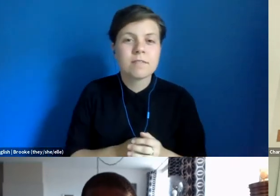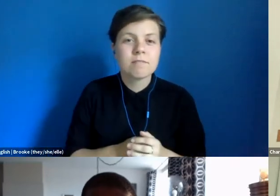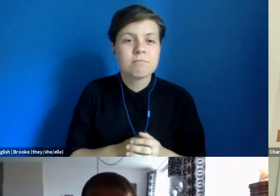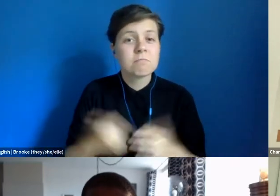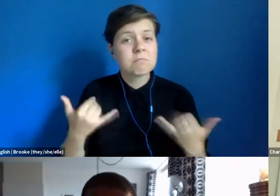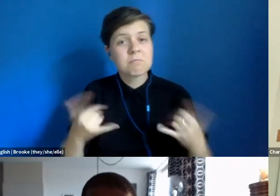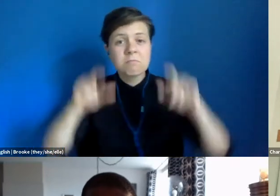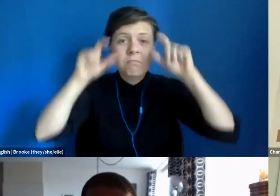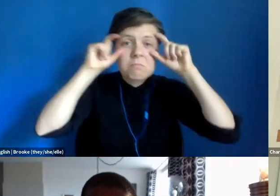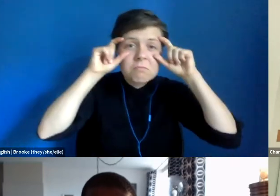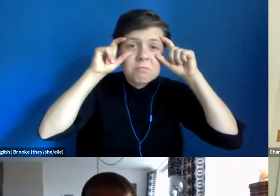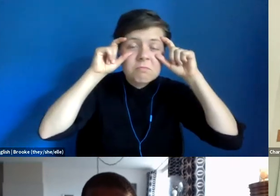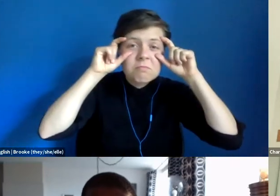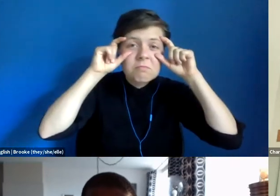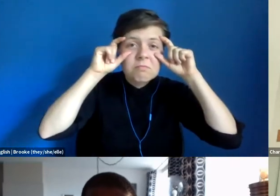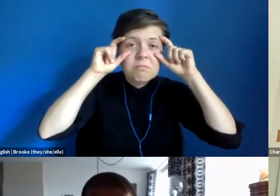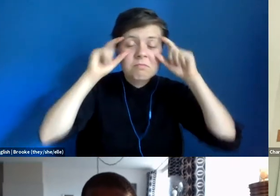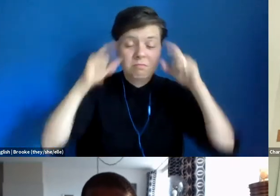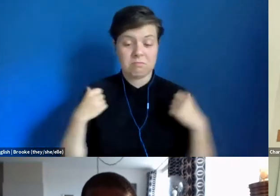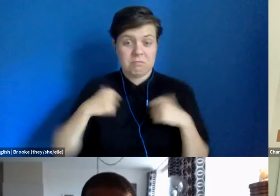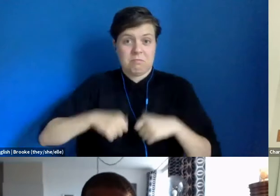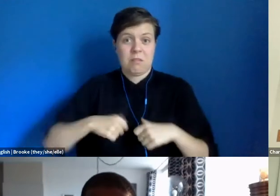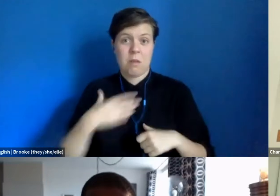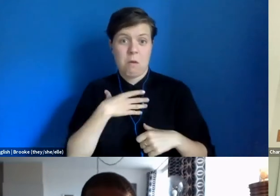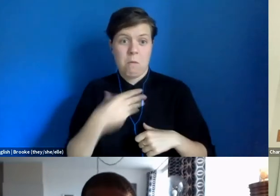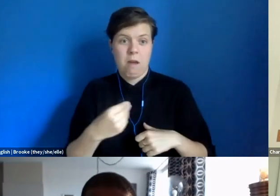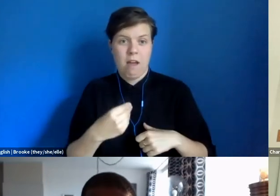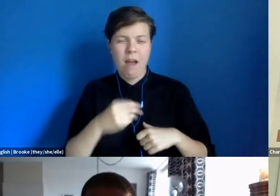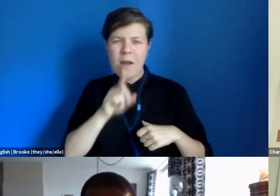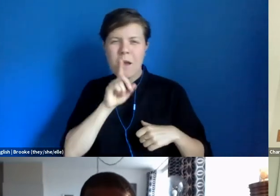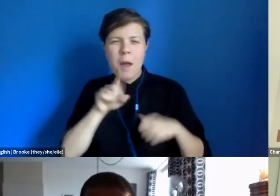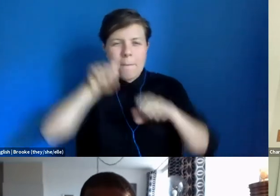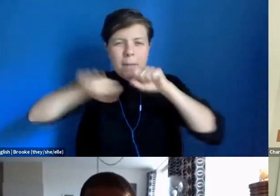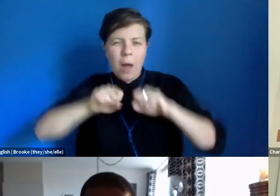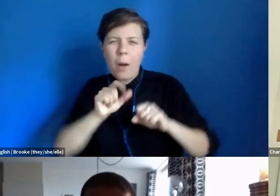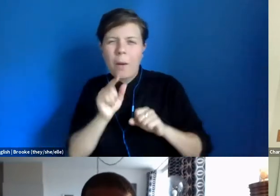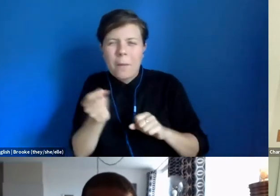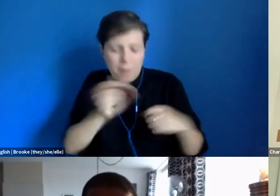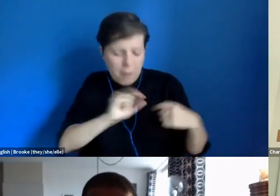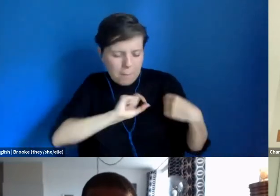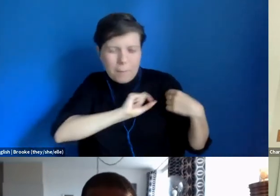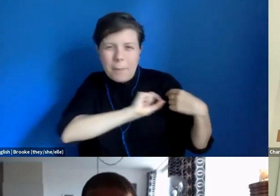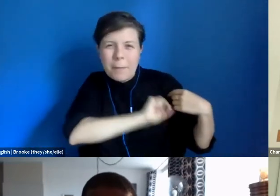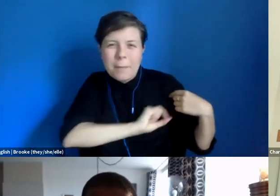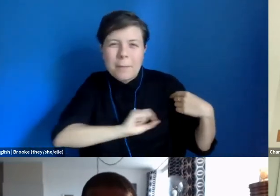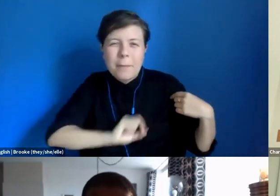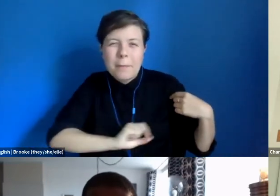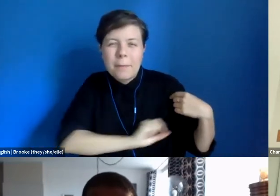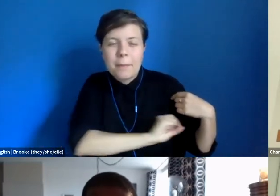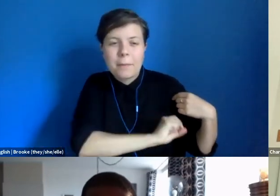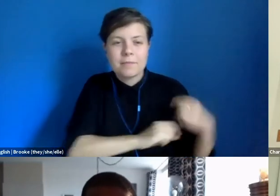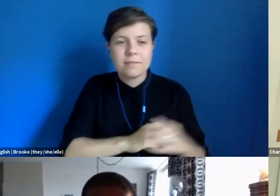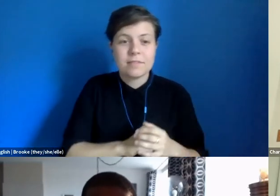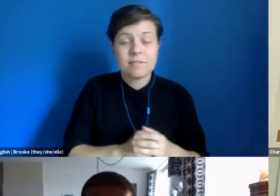glasses and a white shirt with bicycles. I kind of look preppy-like, and there's a reason for